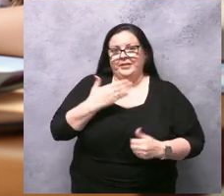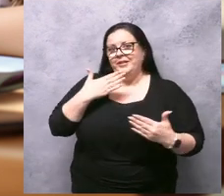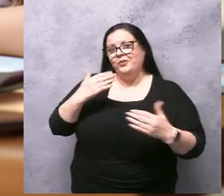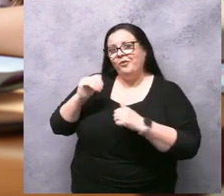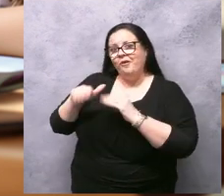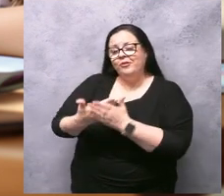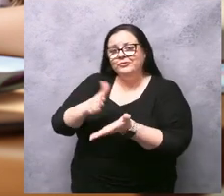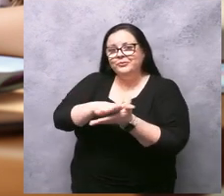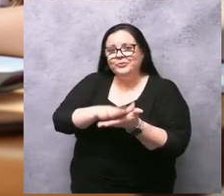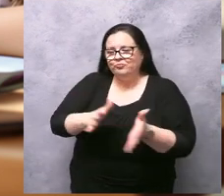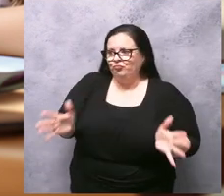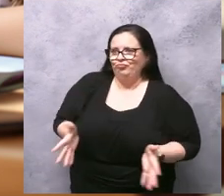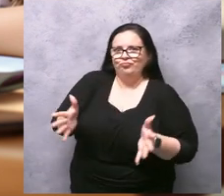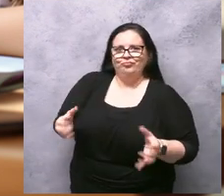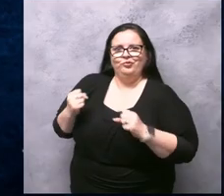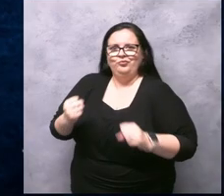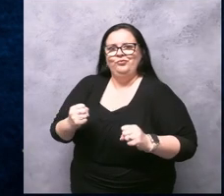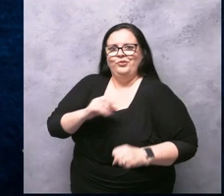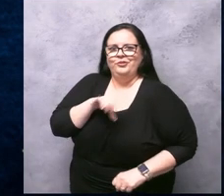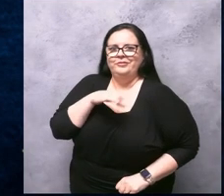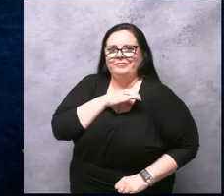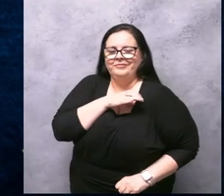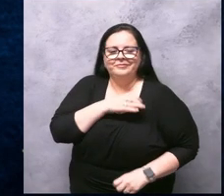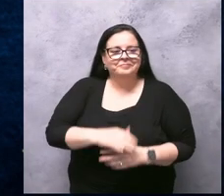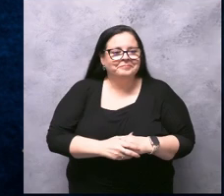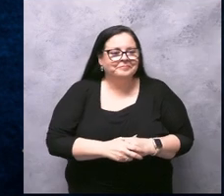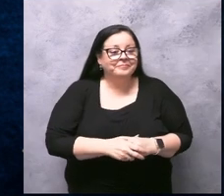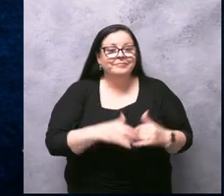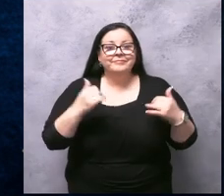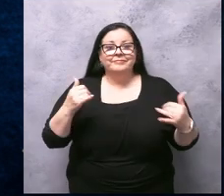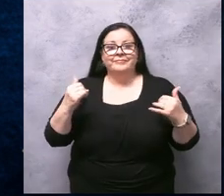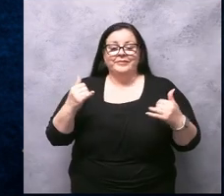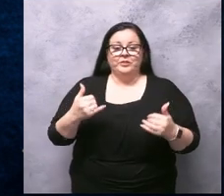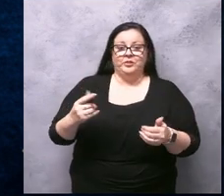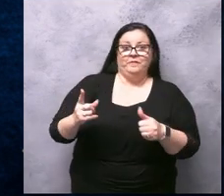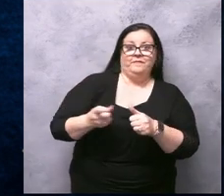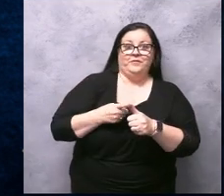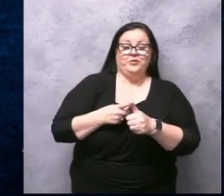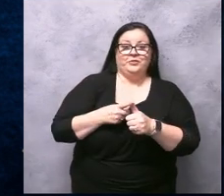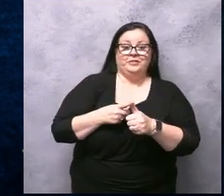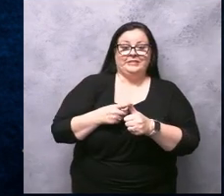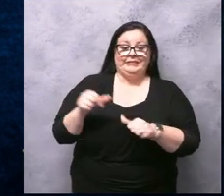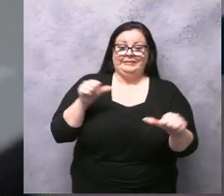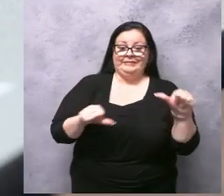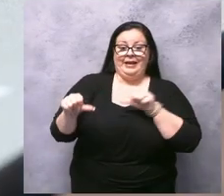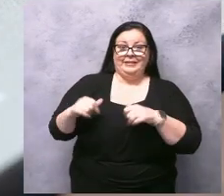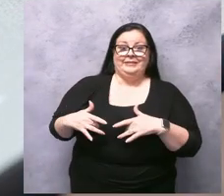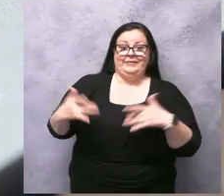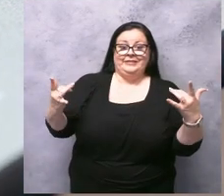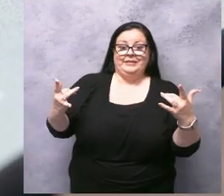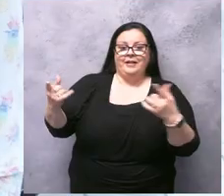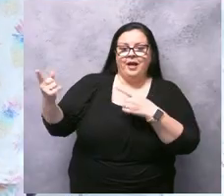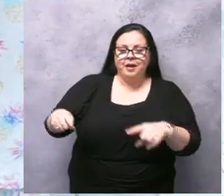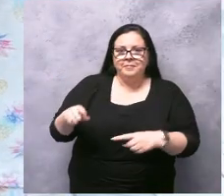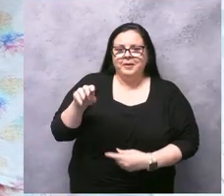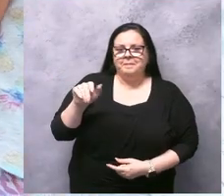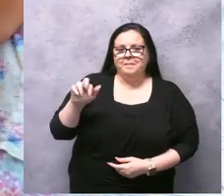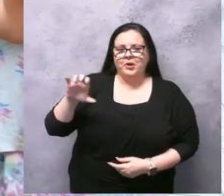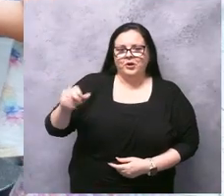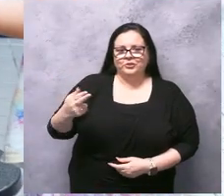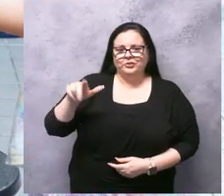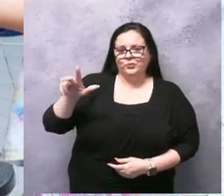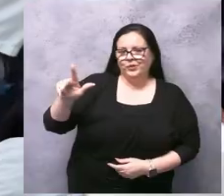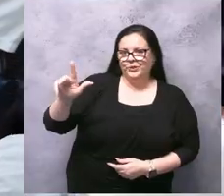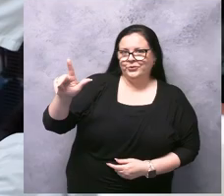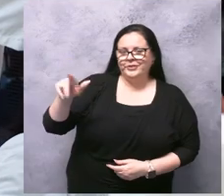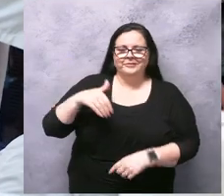all of our CFISD students. Also, the inaugural Community Science Festival was held on March 23rd at Cypress Ridge